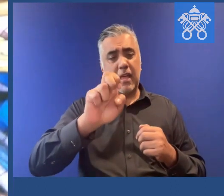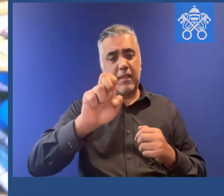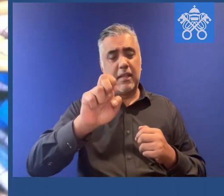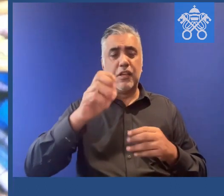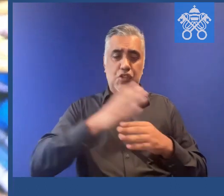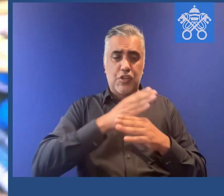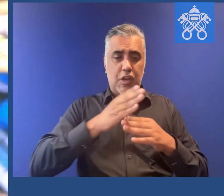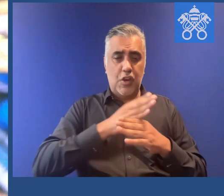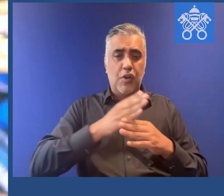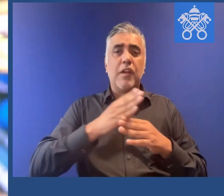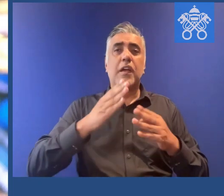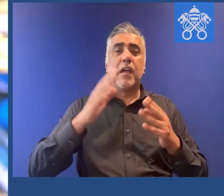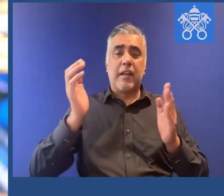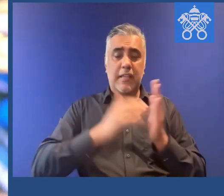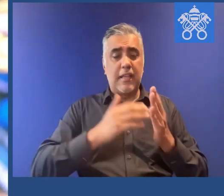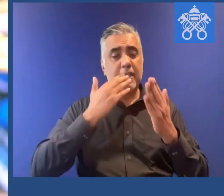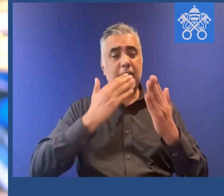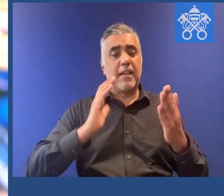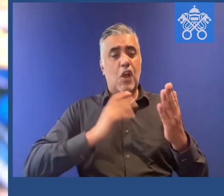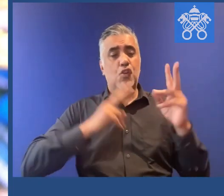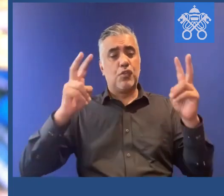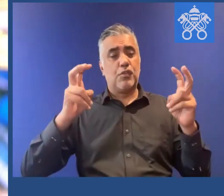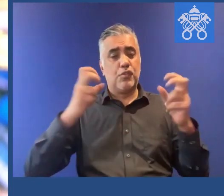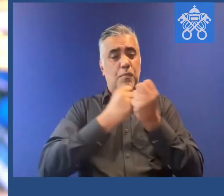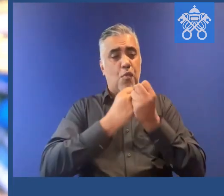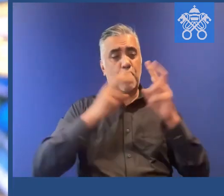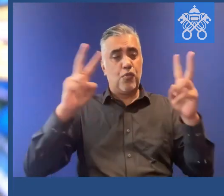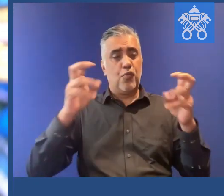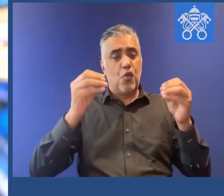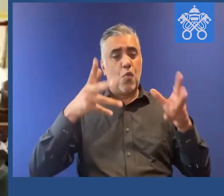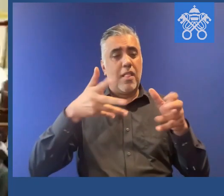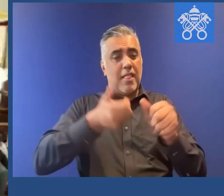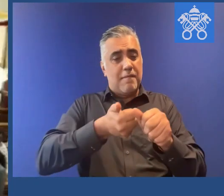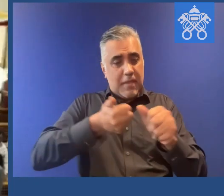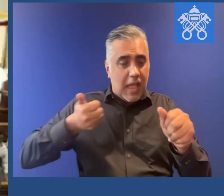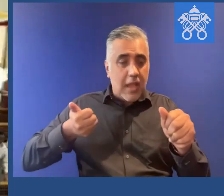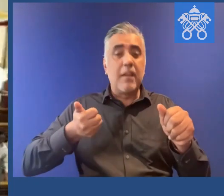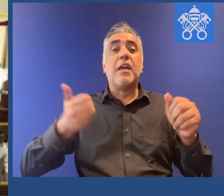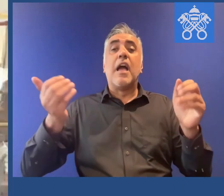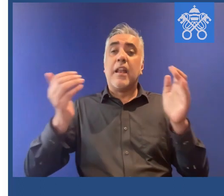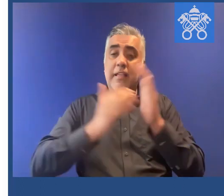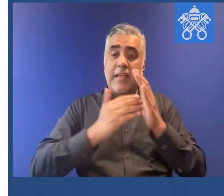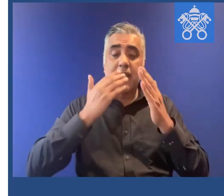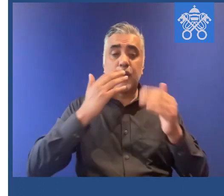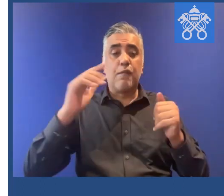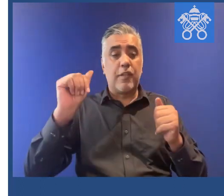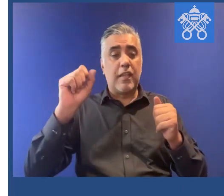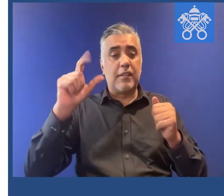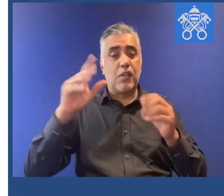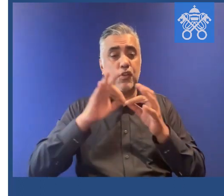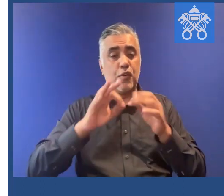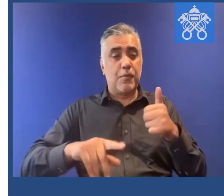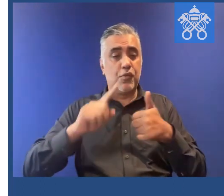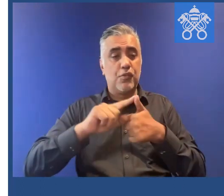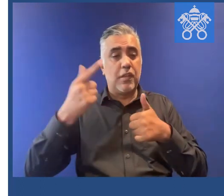www.vaticannews.va, as well as our Vatican News Facebook, Twitter, and Instagram accounts for full coverage of the Pope's visit to Bahrain, as